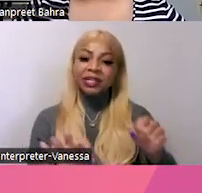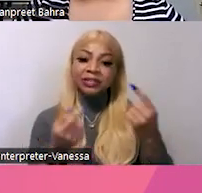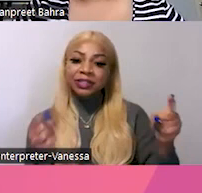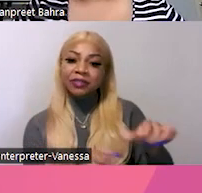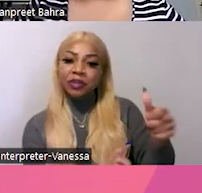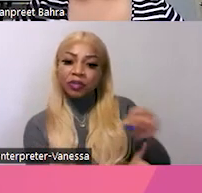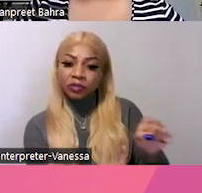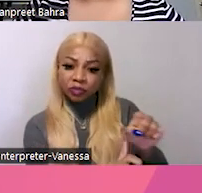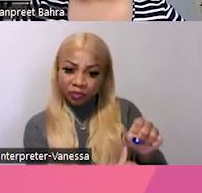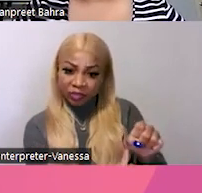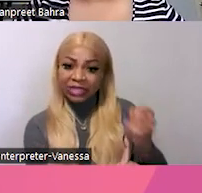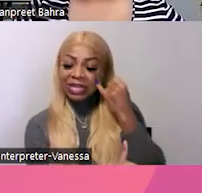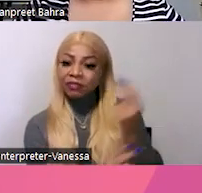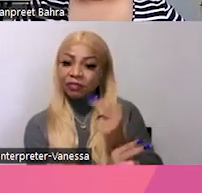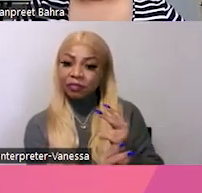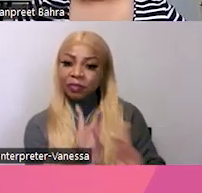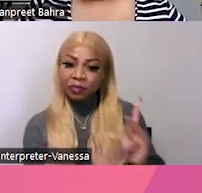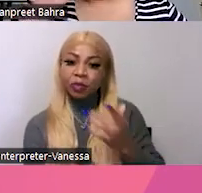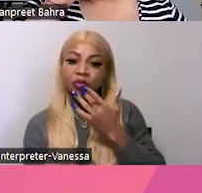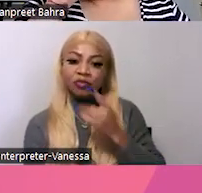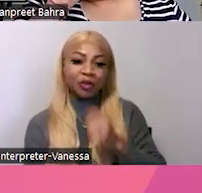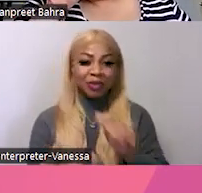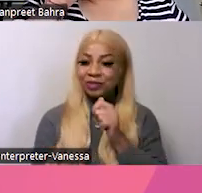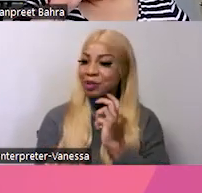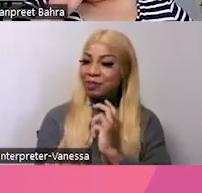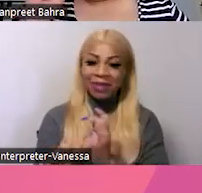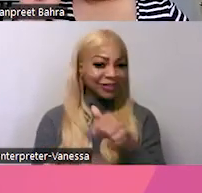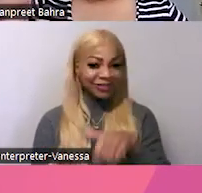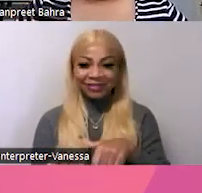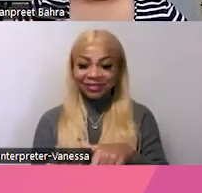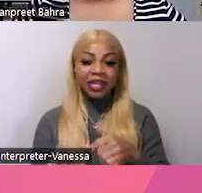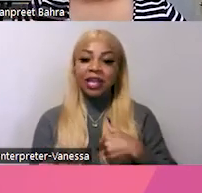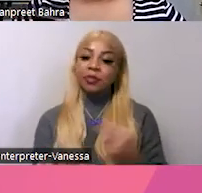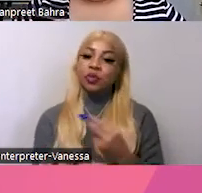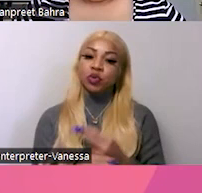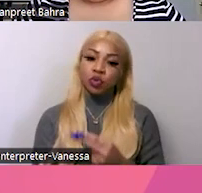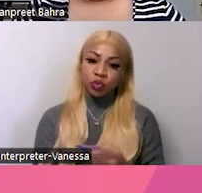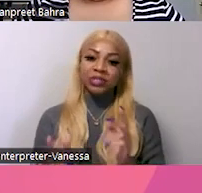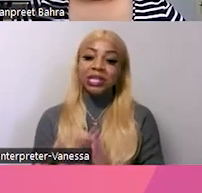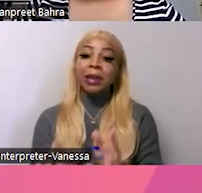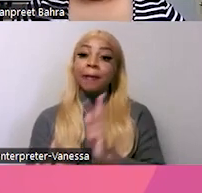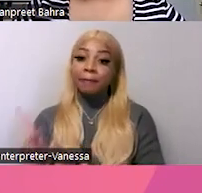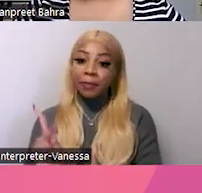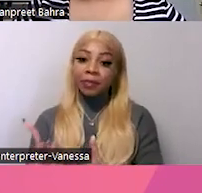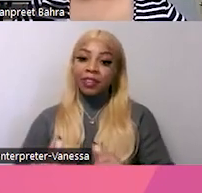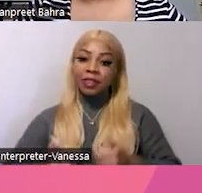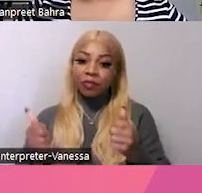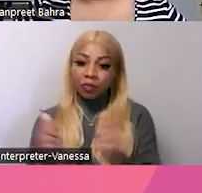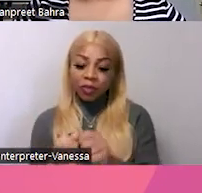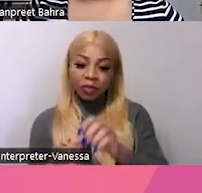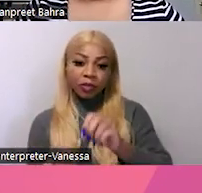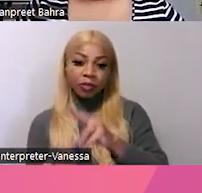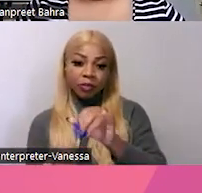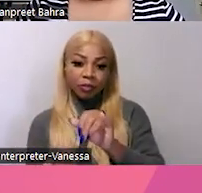for person-first language, it just doesn't work here. Using the term people living with obesity further